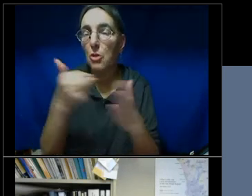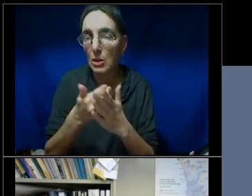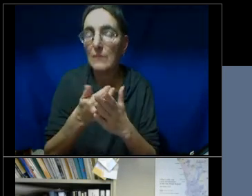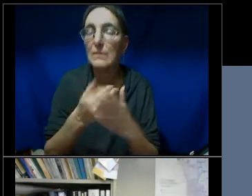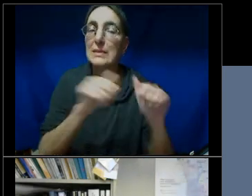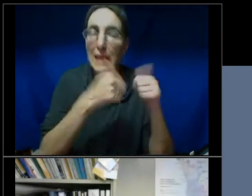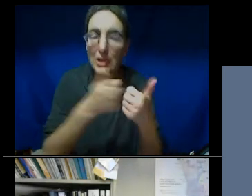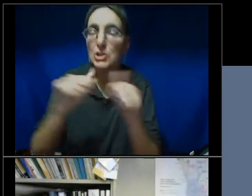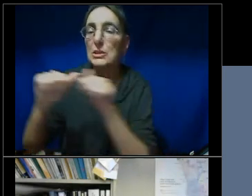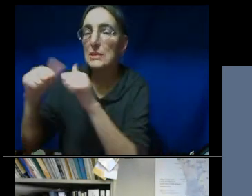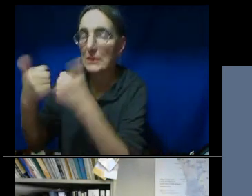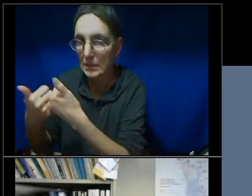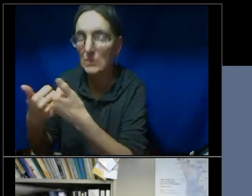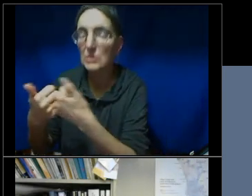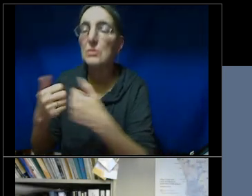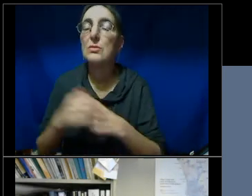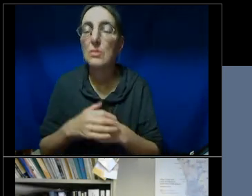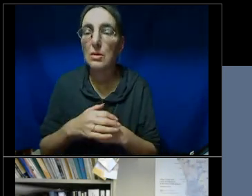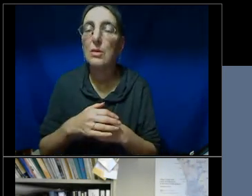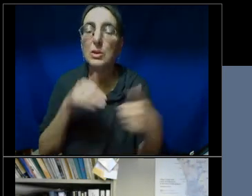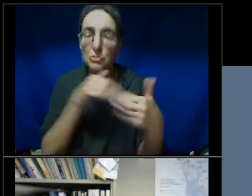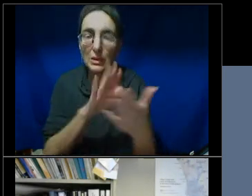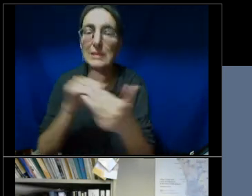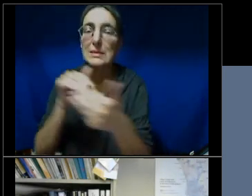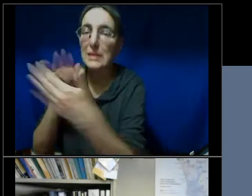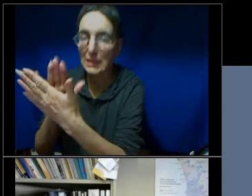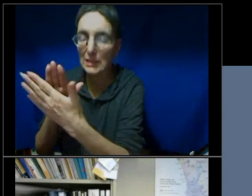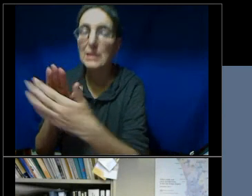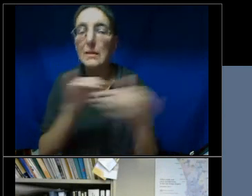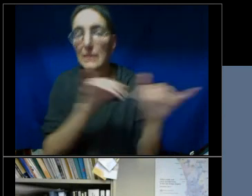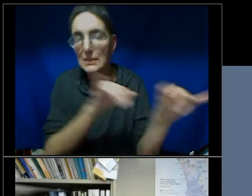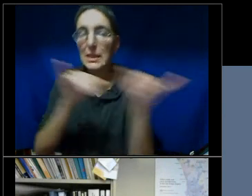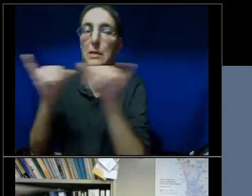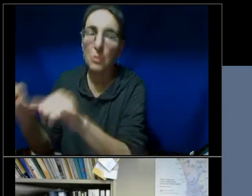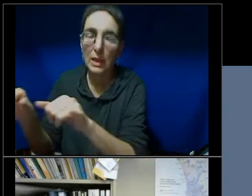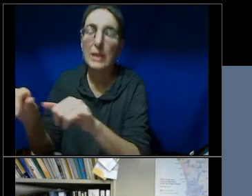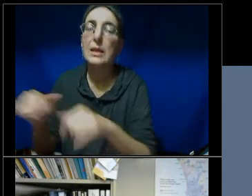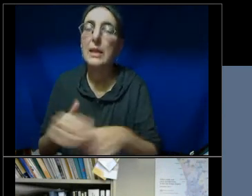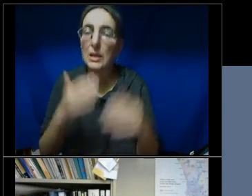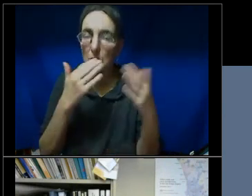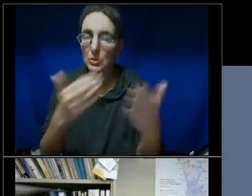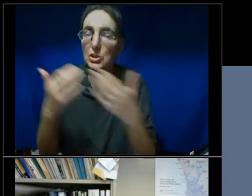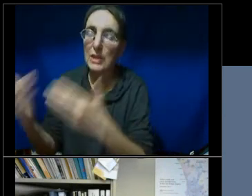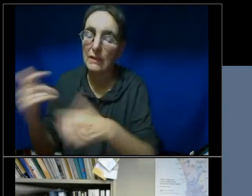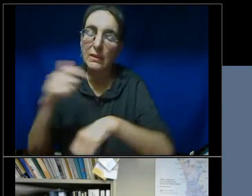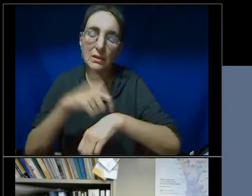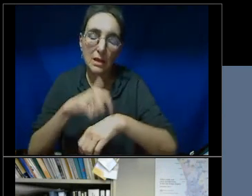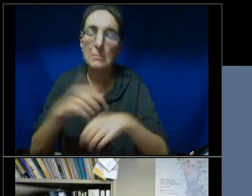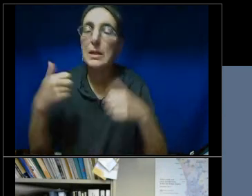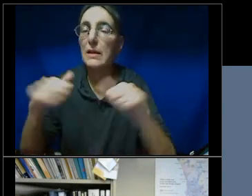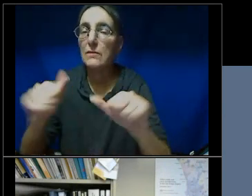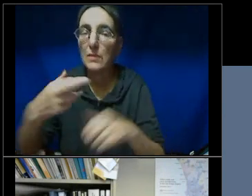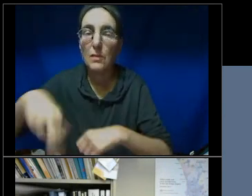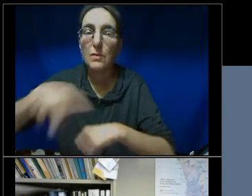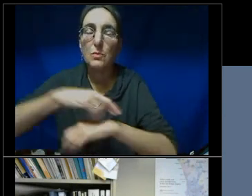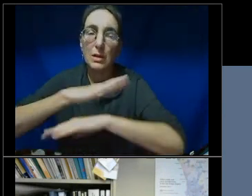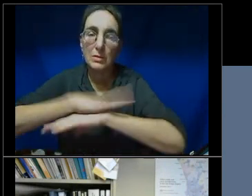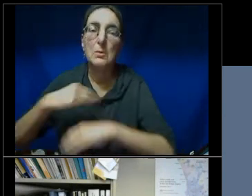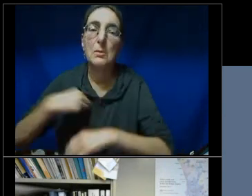agencies are addressing this in the same way and appreciating the time and effort that the roundtable members are